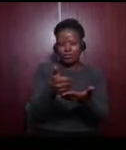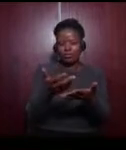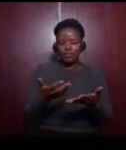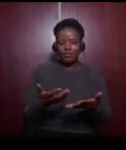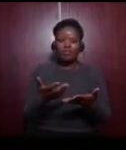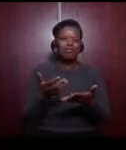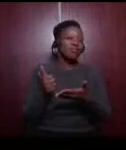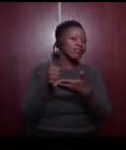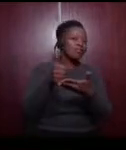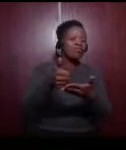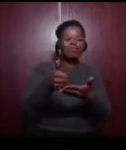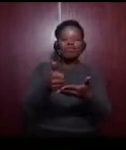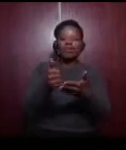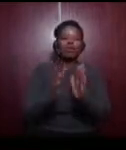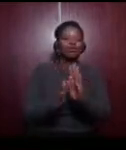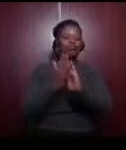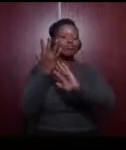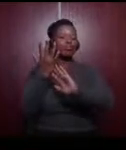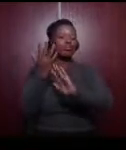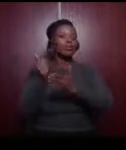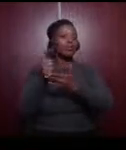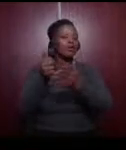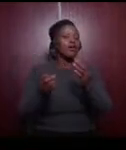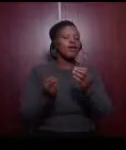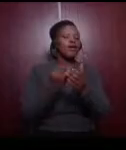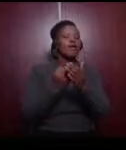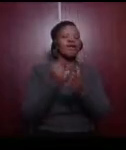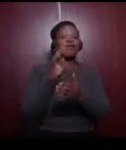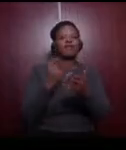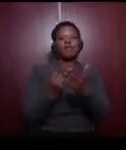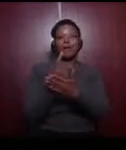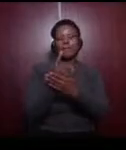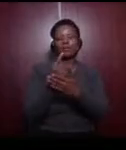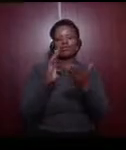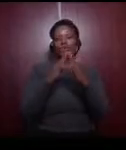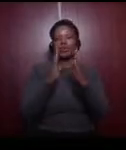get disasters that occur within their communities? Thank you.